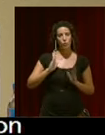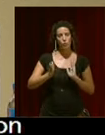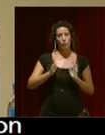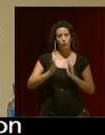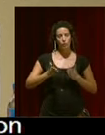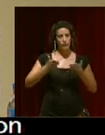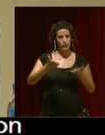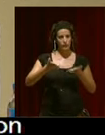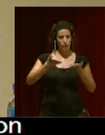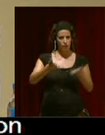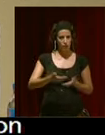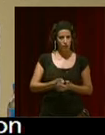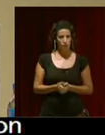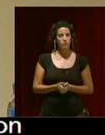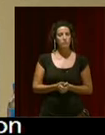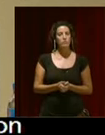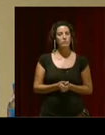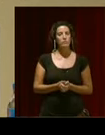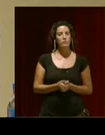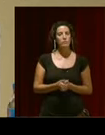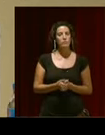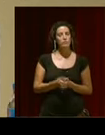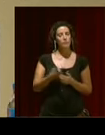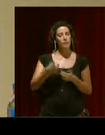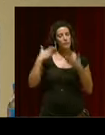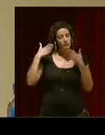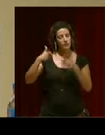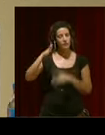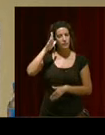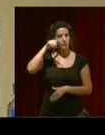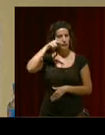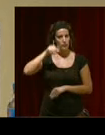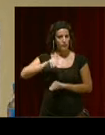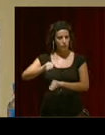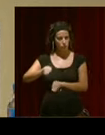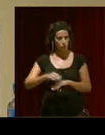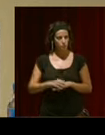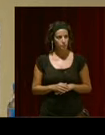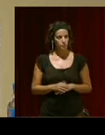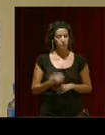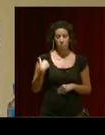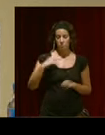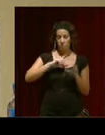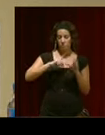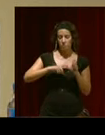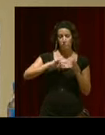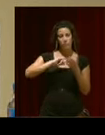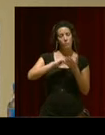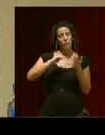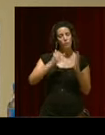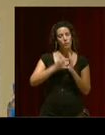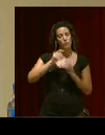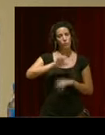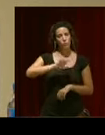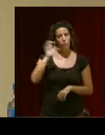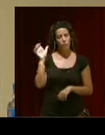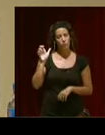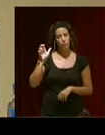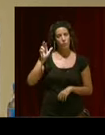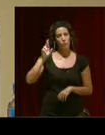and he is researching assistential robotics, and this is the backbone of